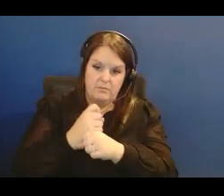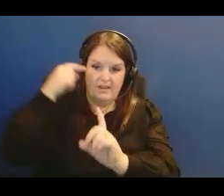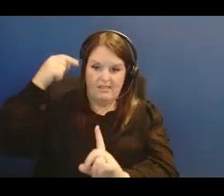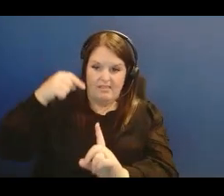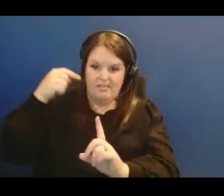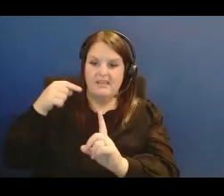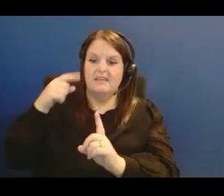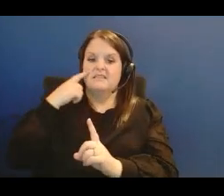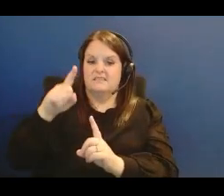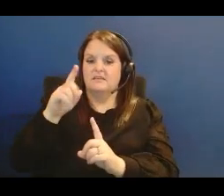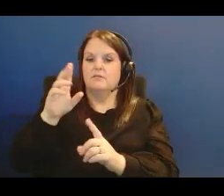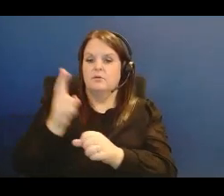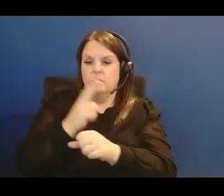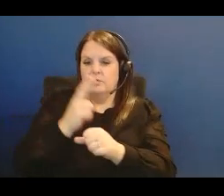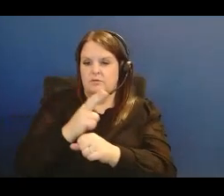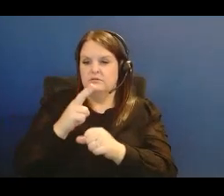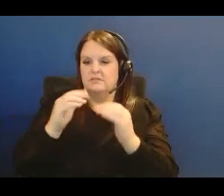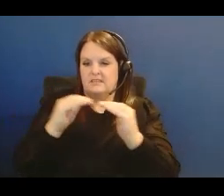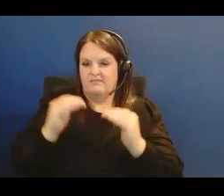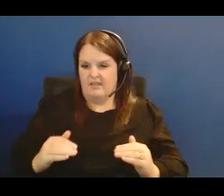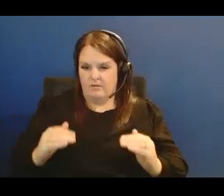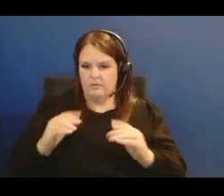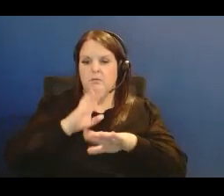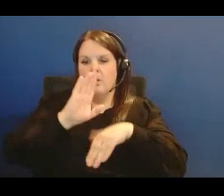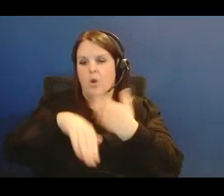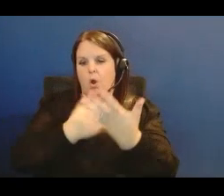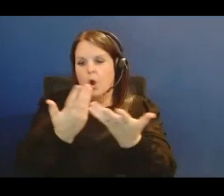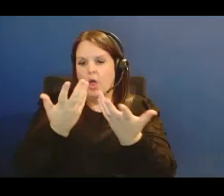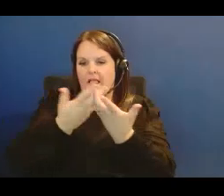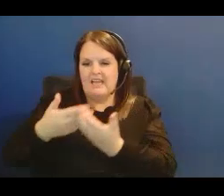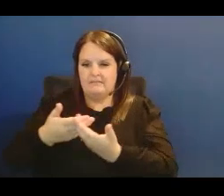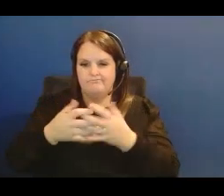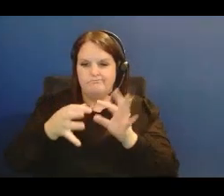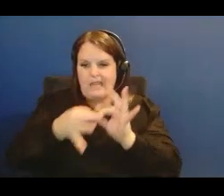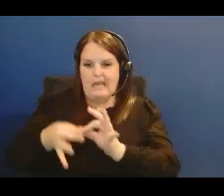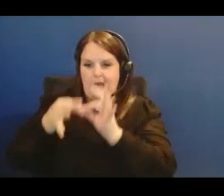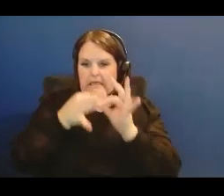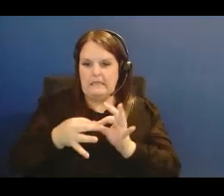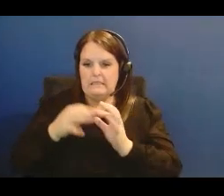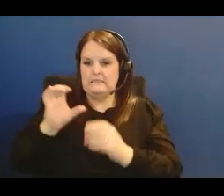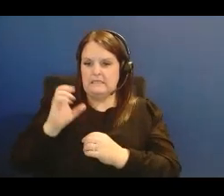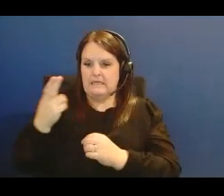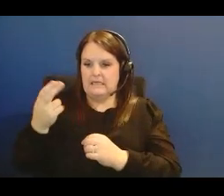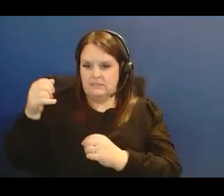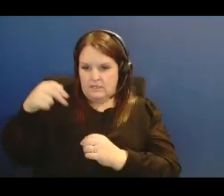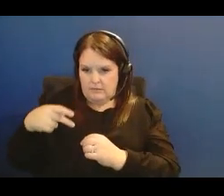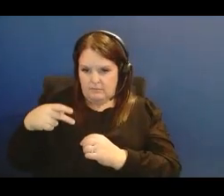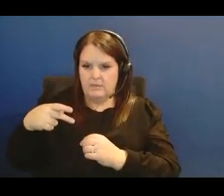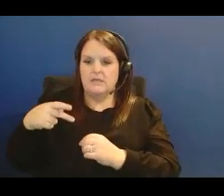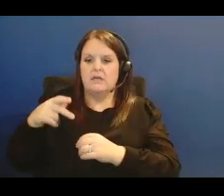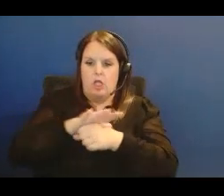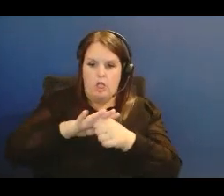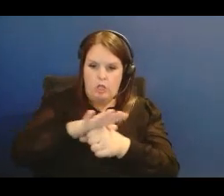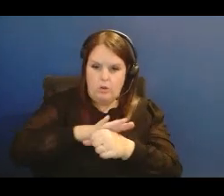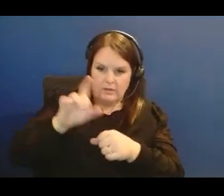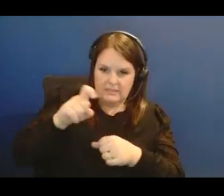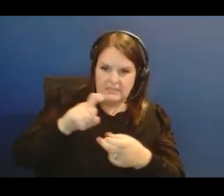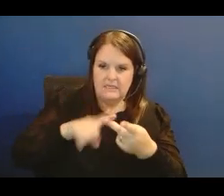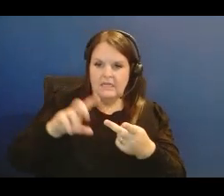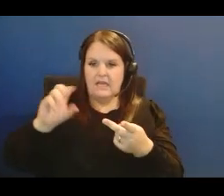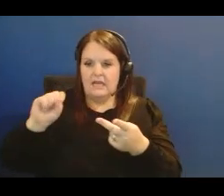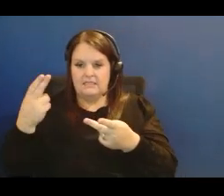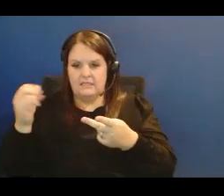frameworks operate at different levels, but they're all interconnected. The CHIP identifies local needs. The